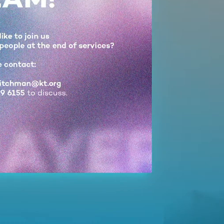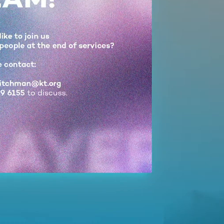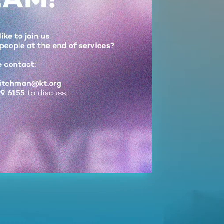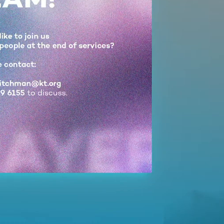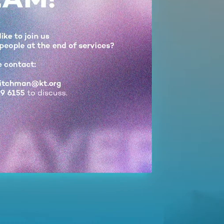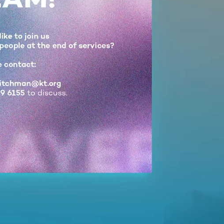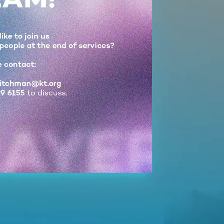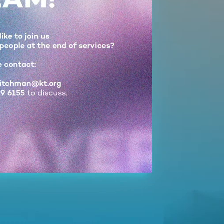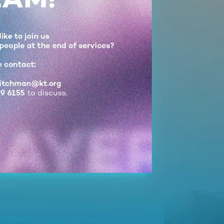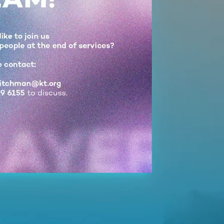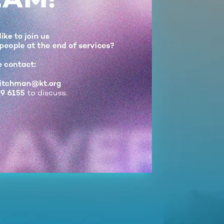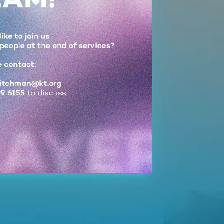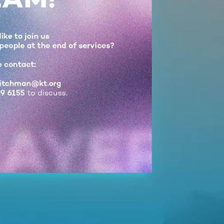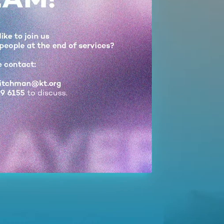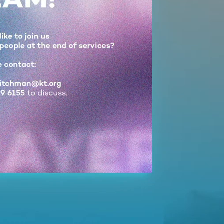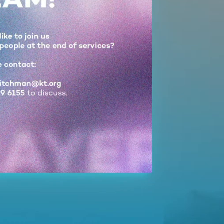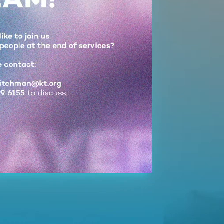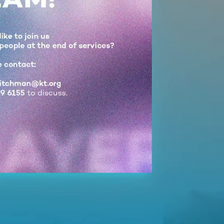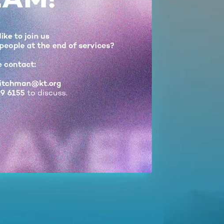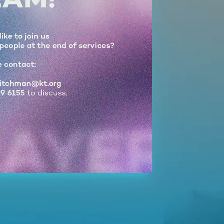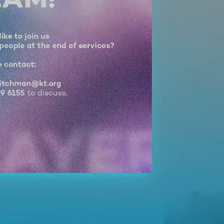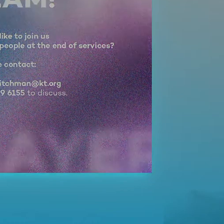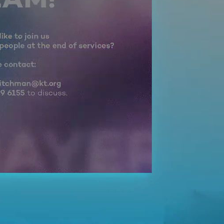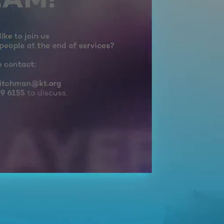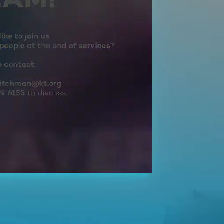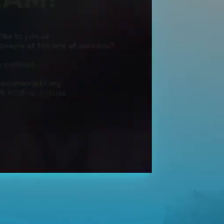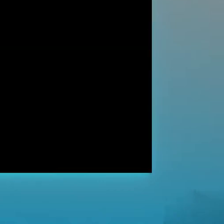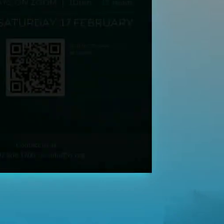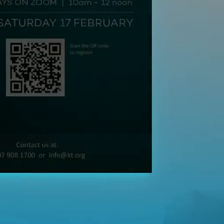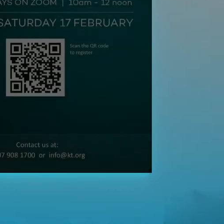Who is standing on the mount?